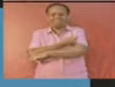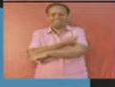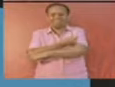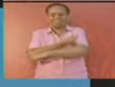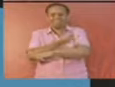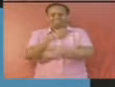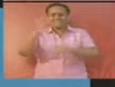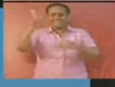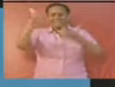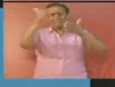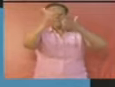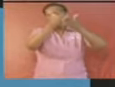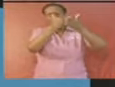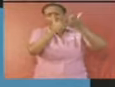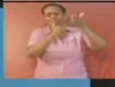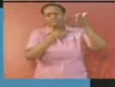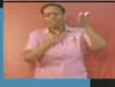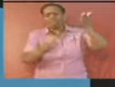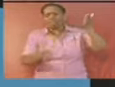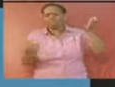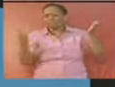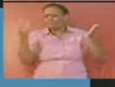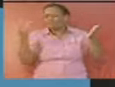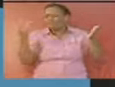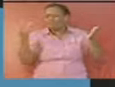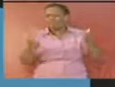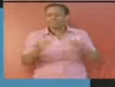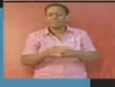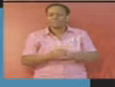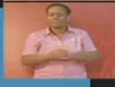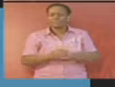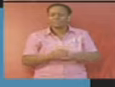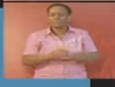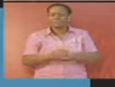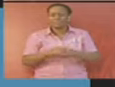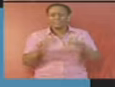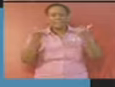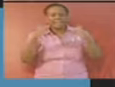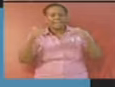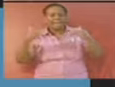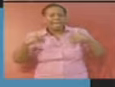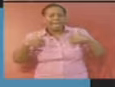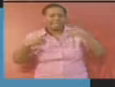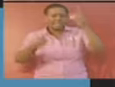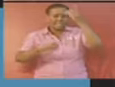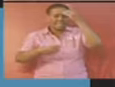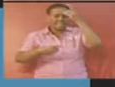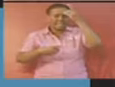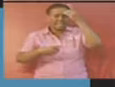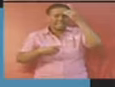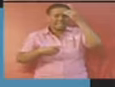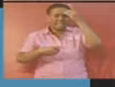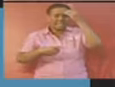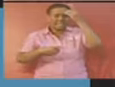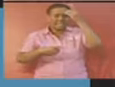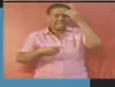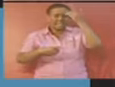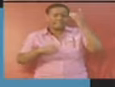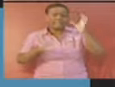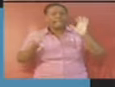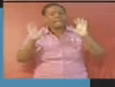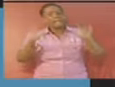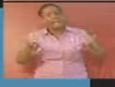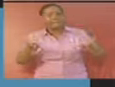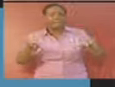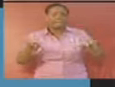just to run through the list, vaccine preventable disease have not disappeared, meaning that for most diseases, aside from smallpox and other things, we still